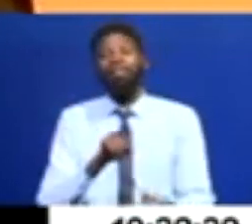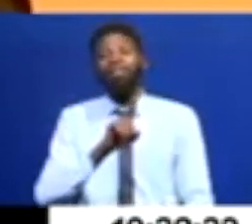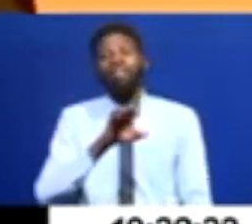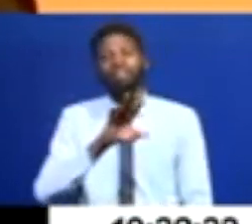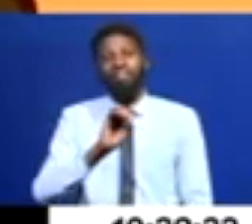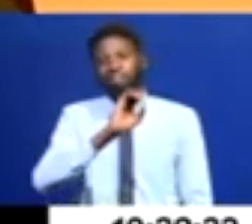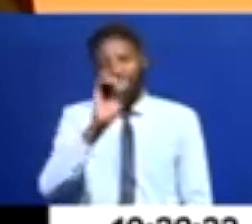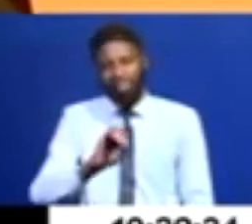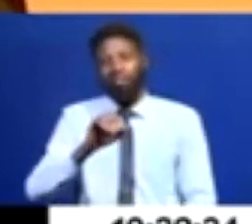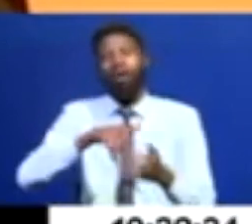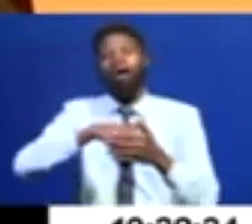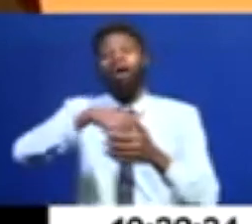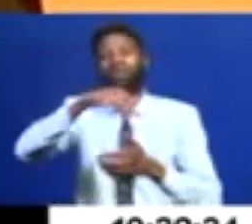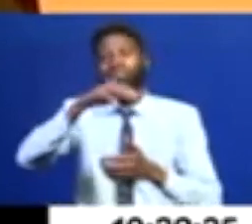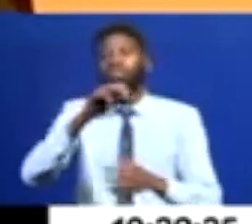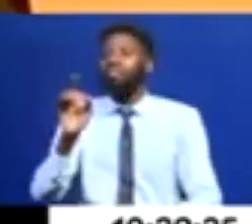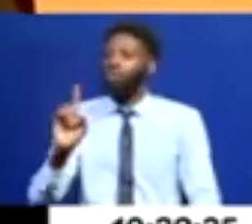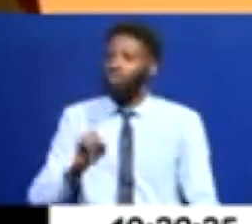150% outside Nairobi.